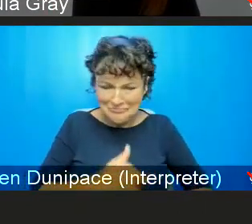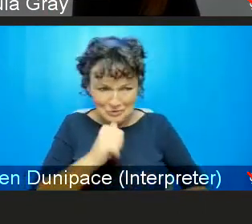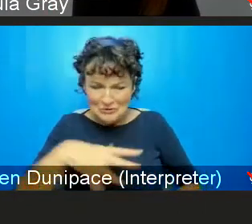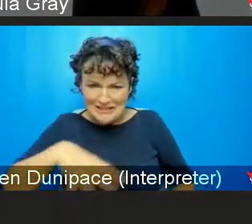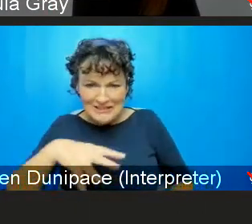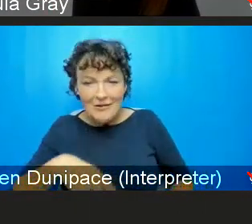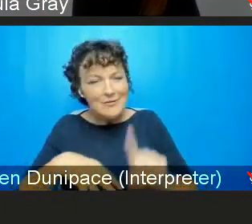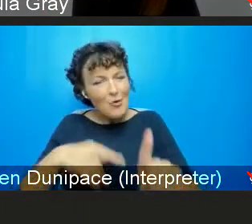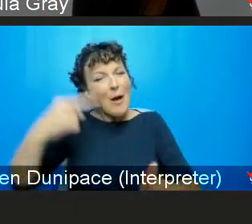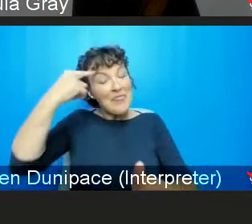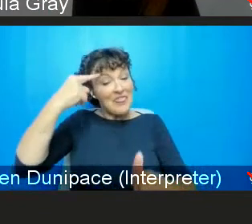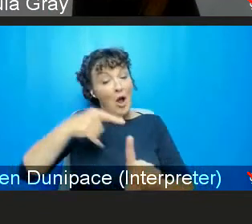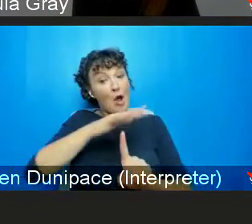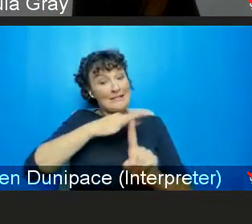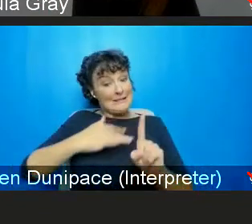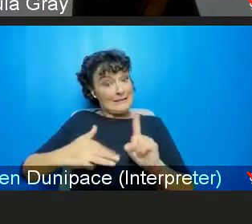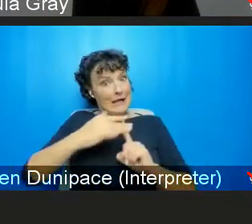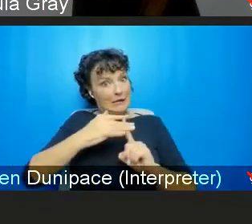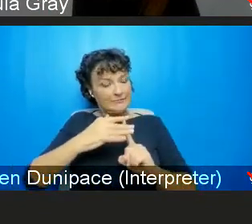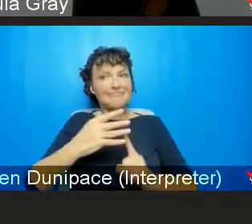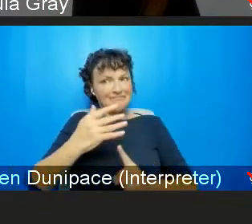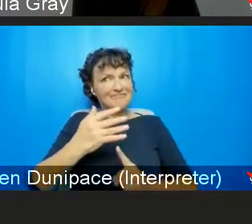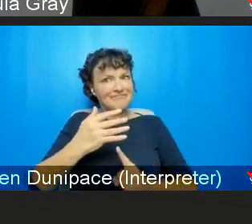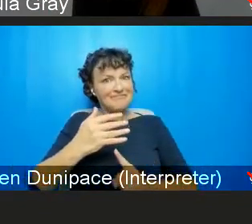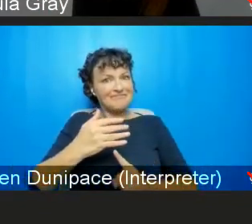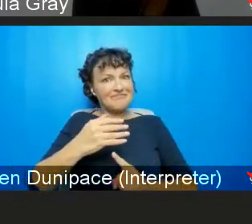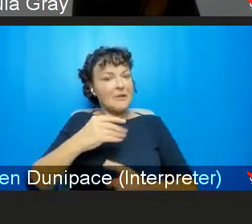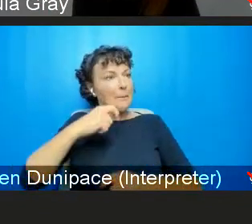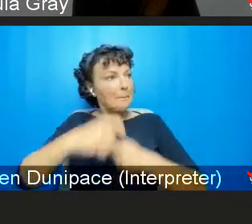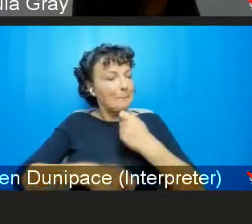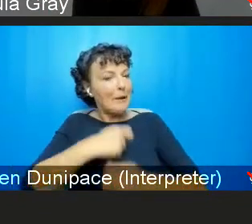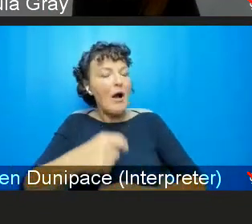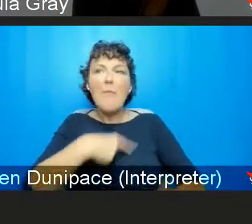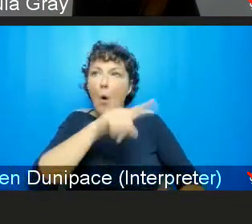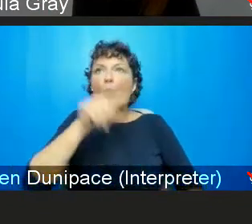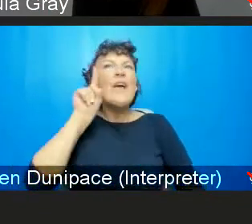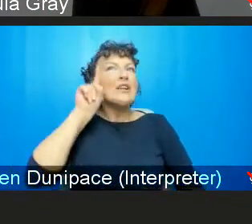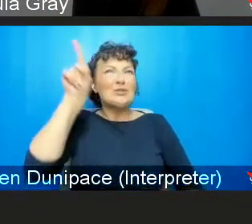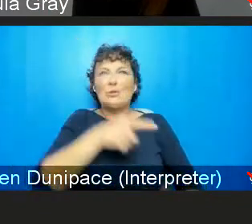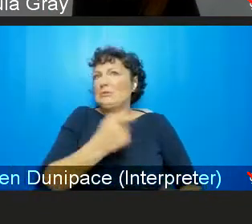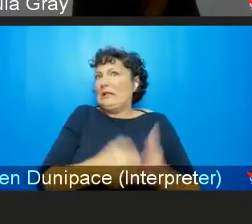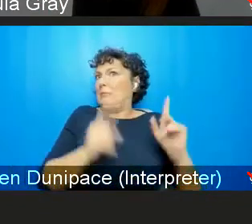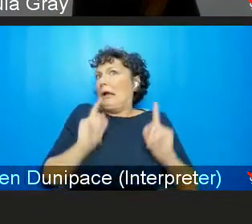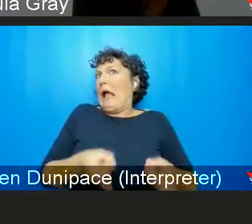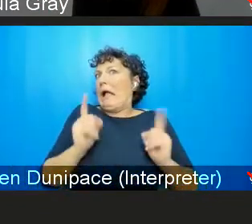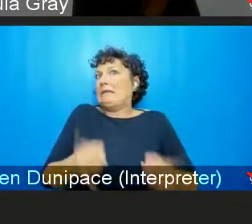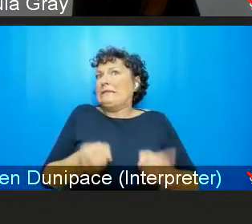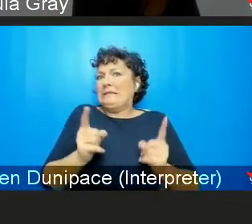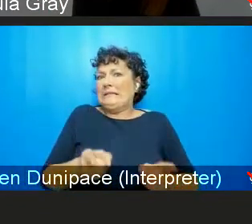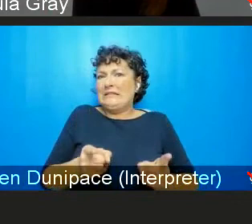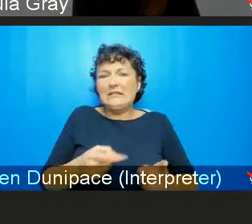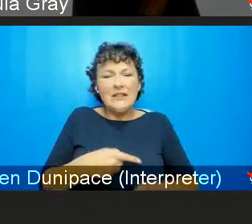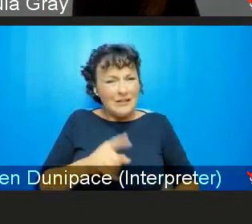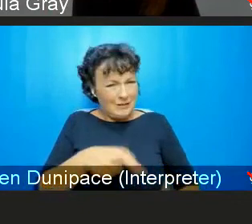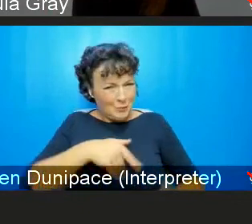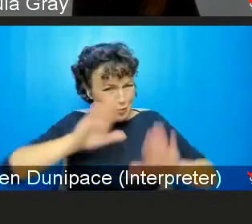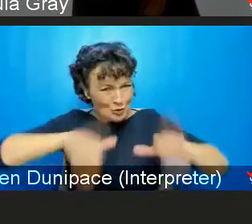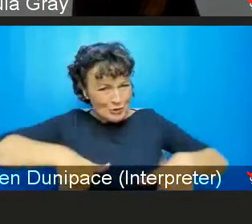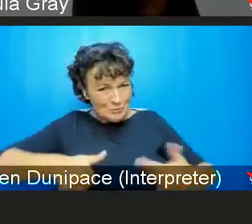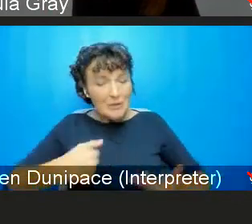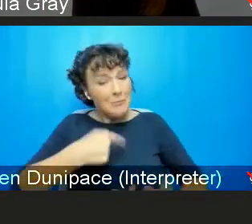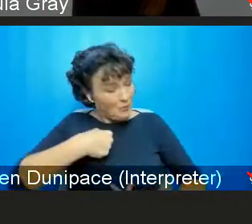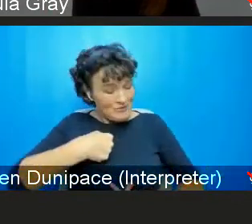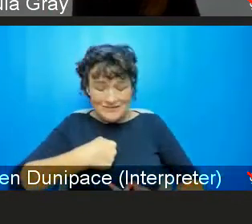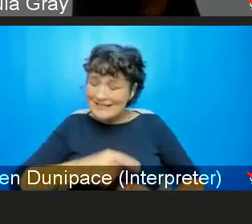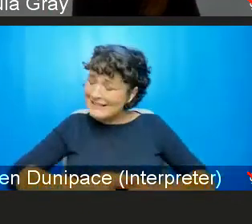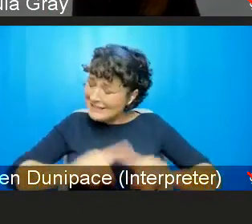own assumptions onto roles that disabled people can actually perform. And what we would encourage is, be